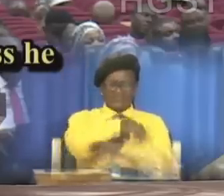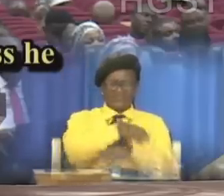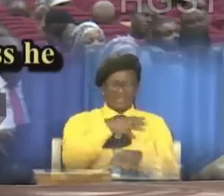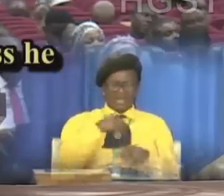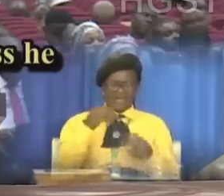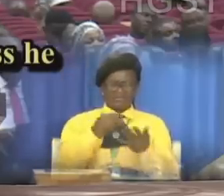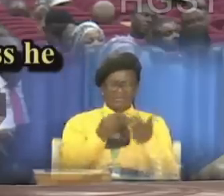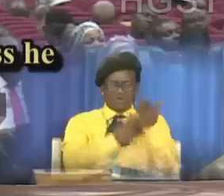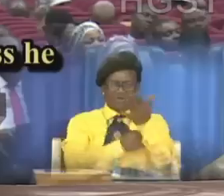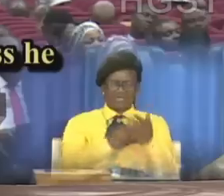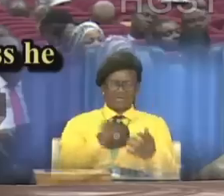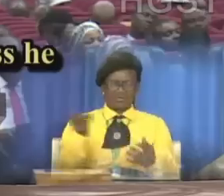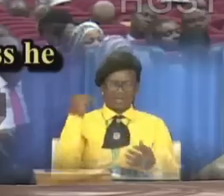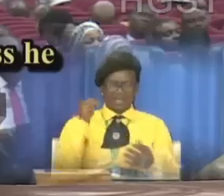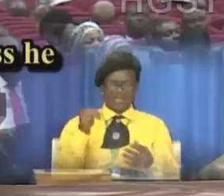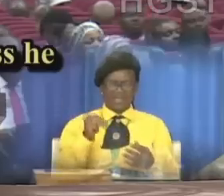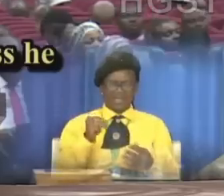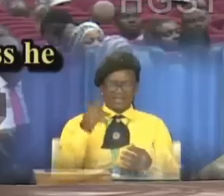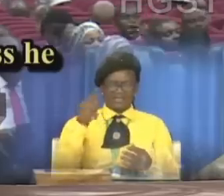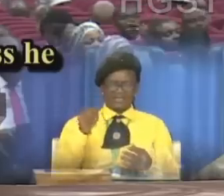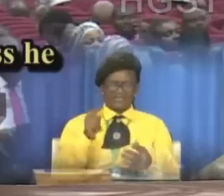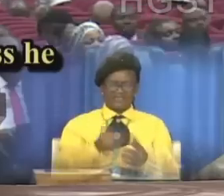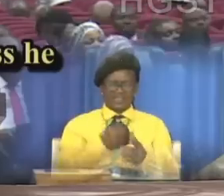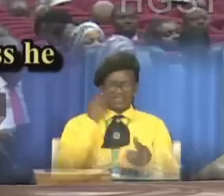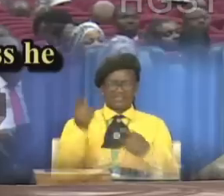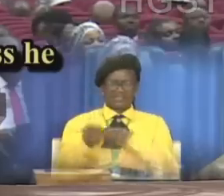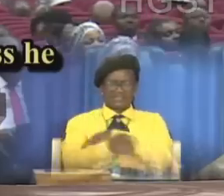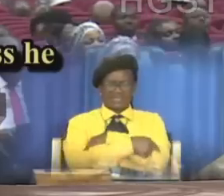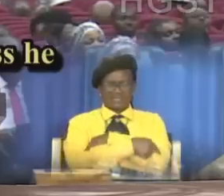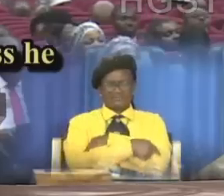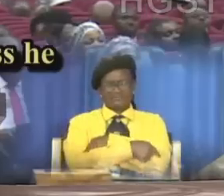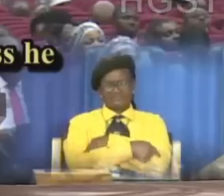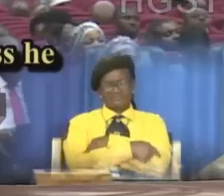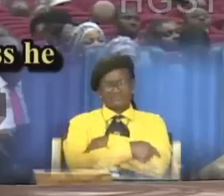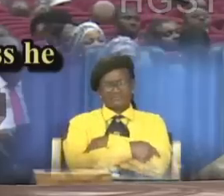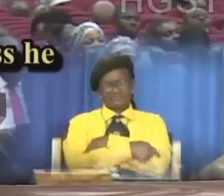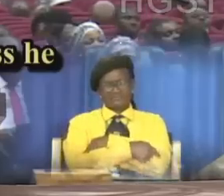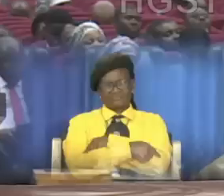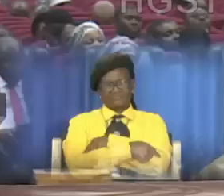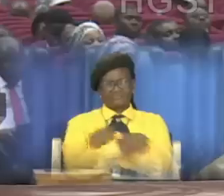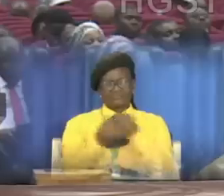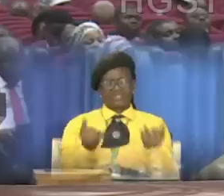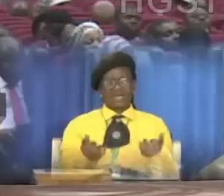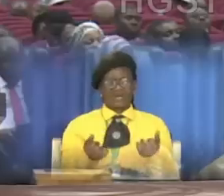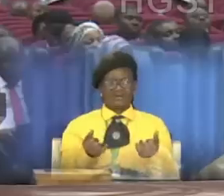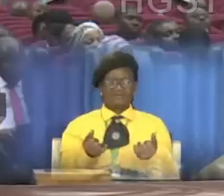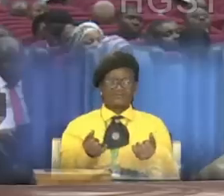morning were the first day. Now,